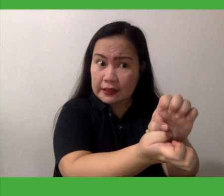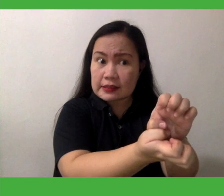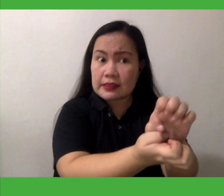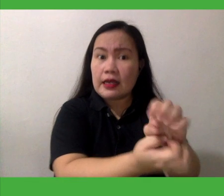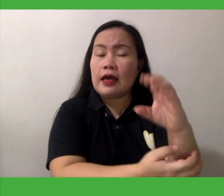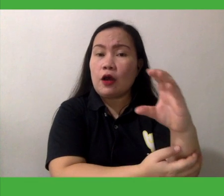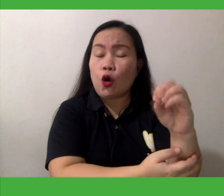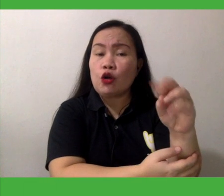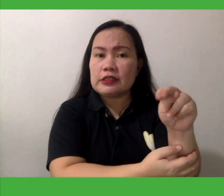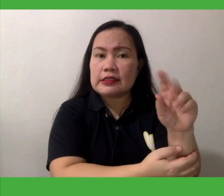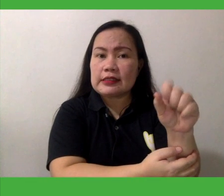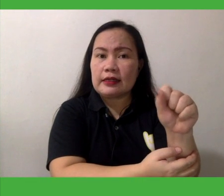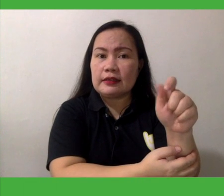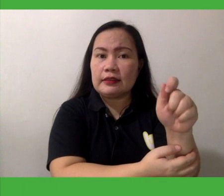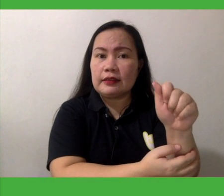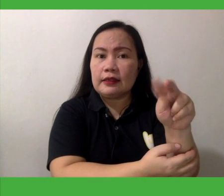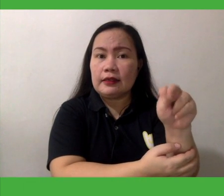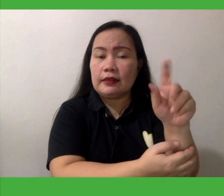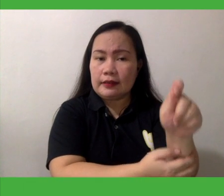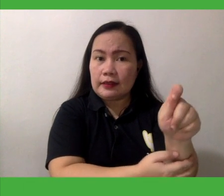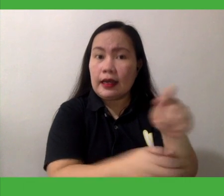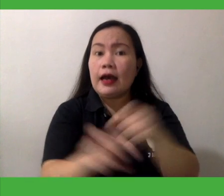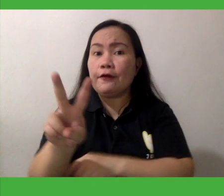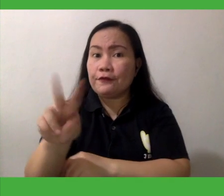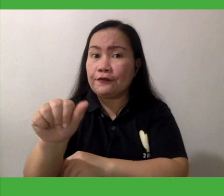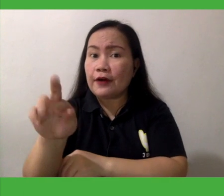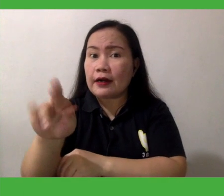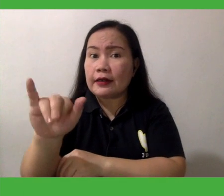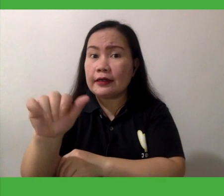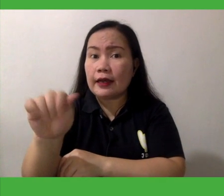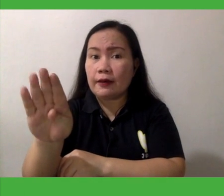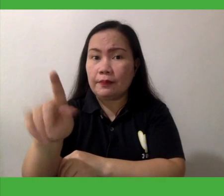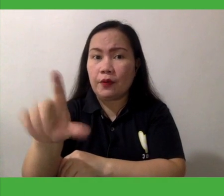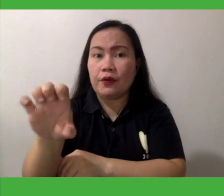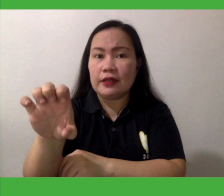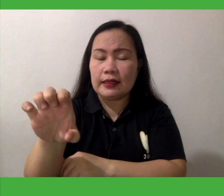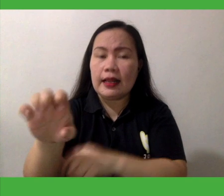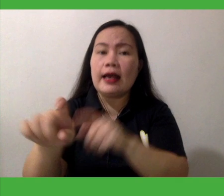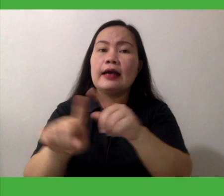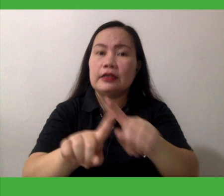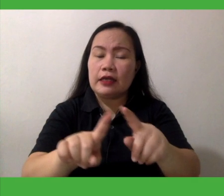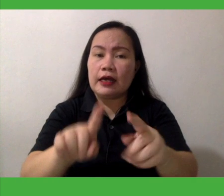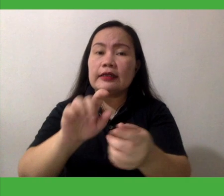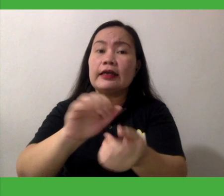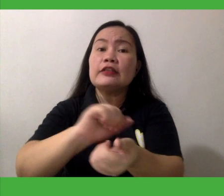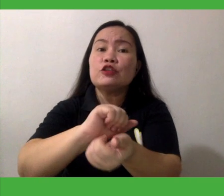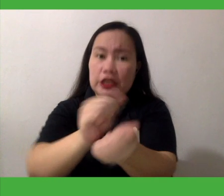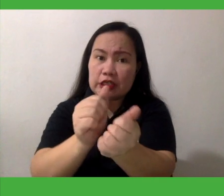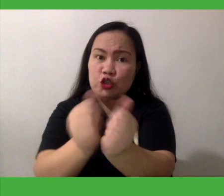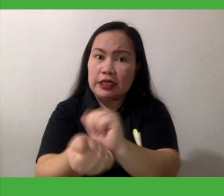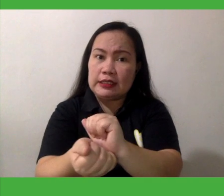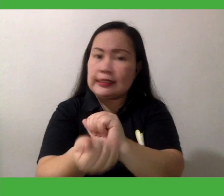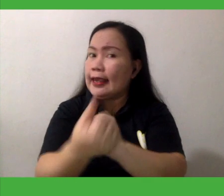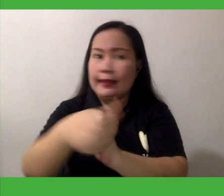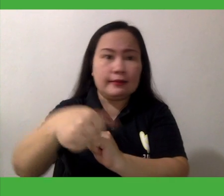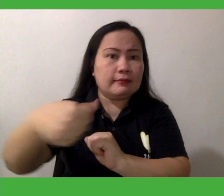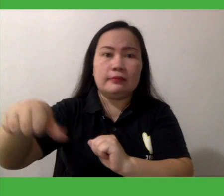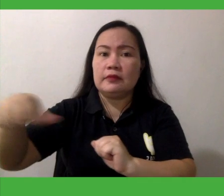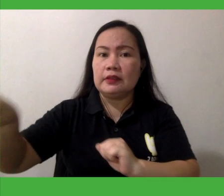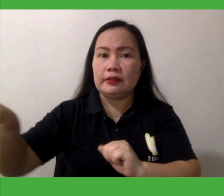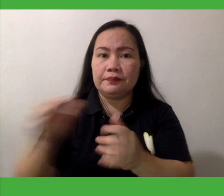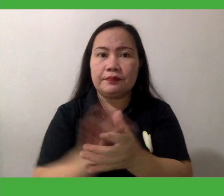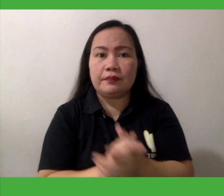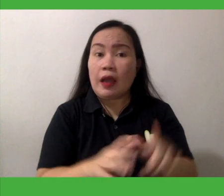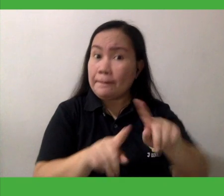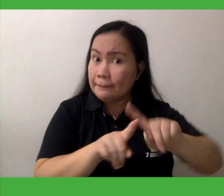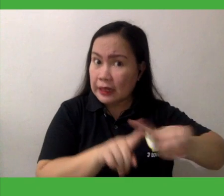kung nagbabago siya, variable lang tawag natin doon. Pabago-bago. Pwedeng kahit ano. Pagdating sa